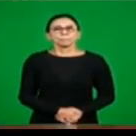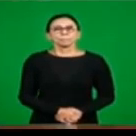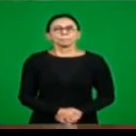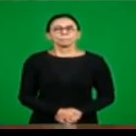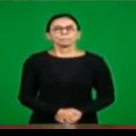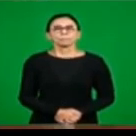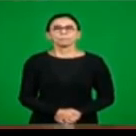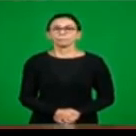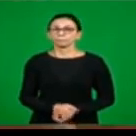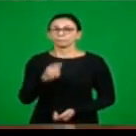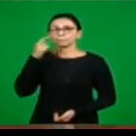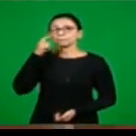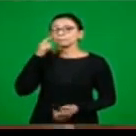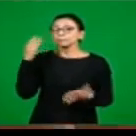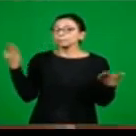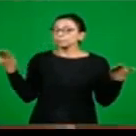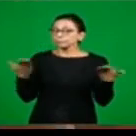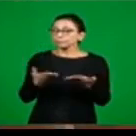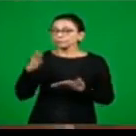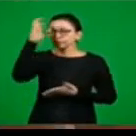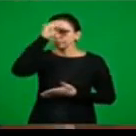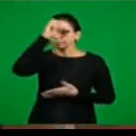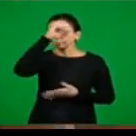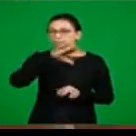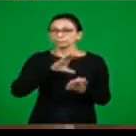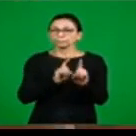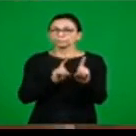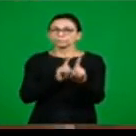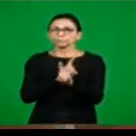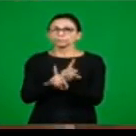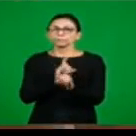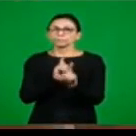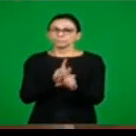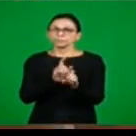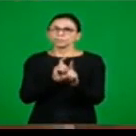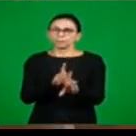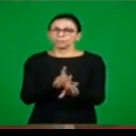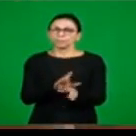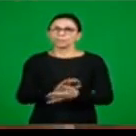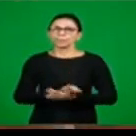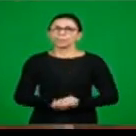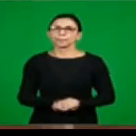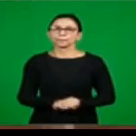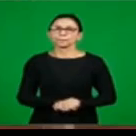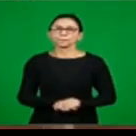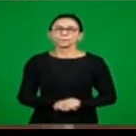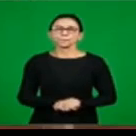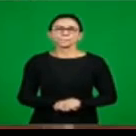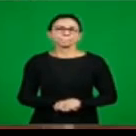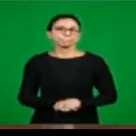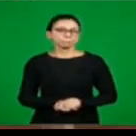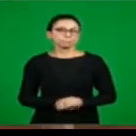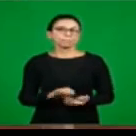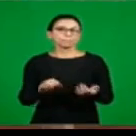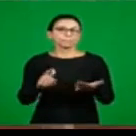So the doctrines that now, the brethren are saying that the doctrines, it's not just conversation here.